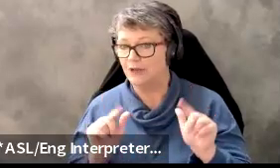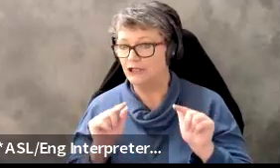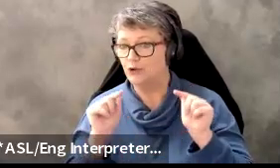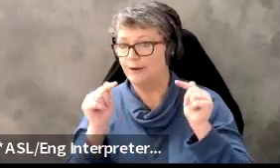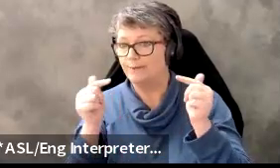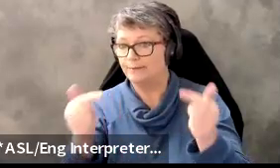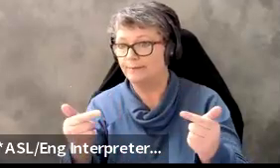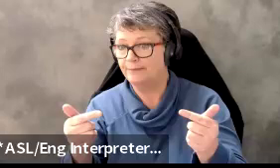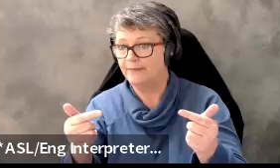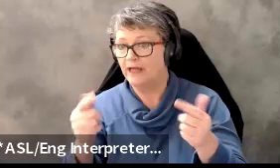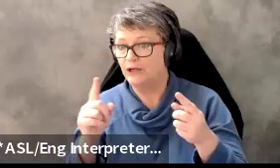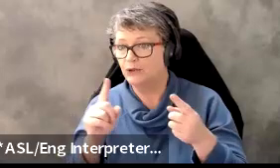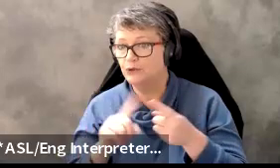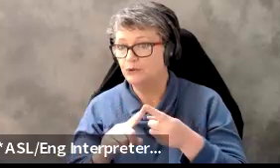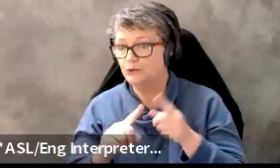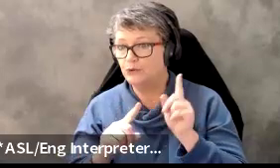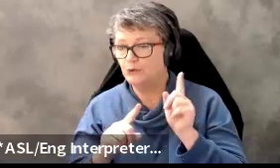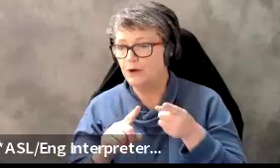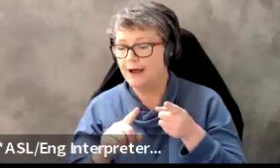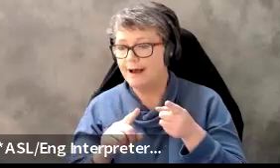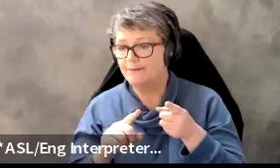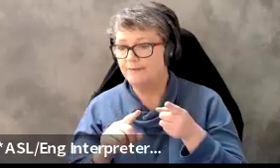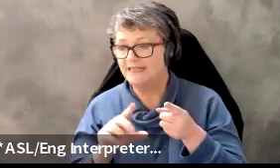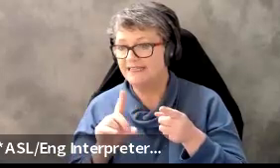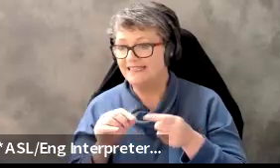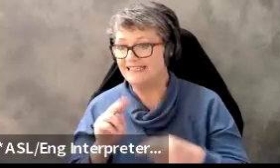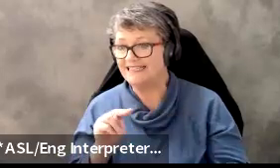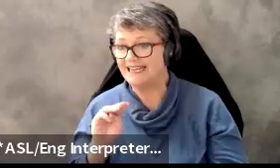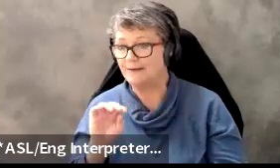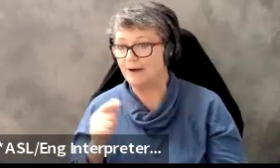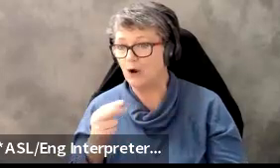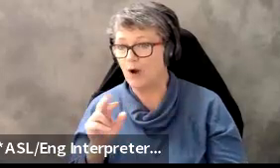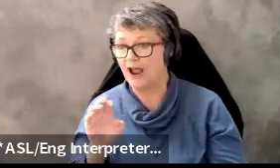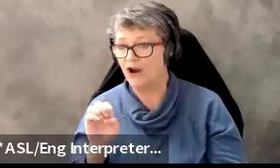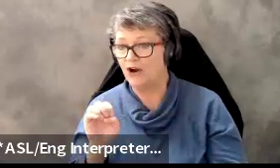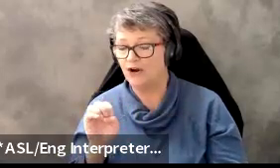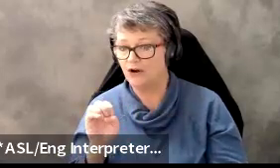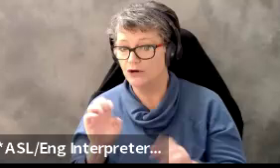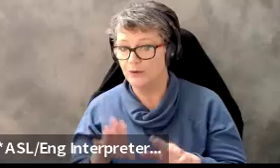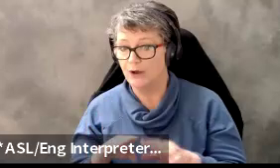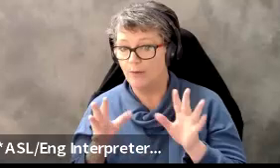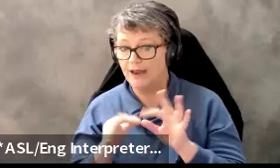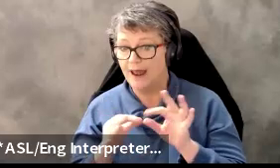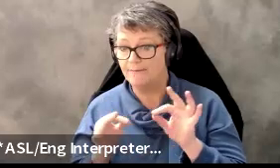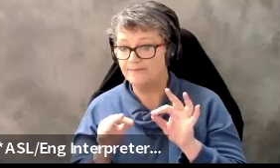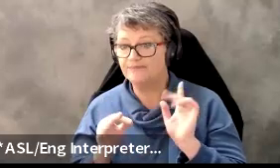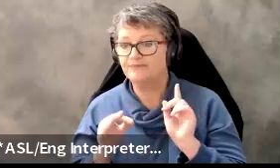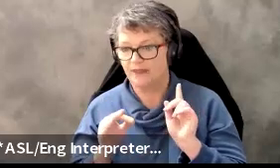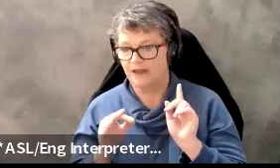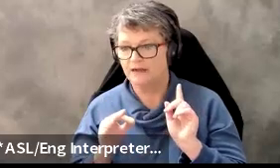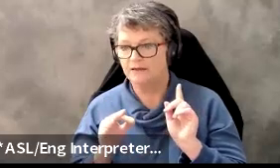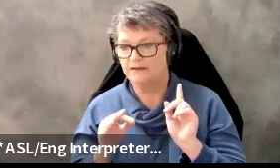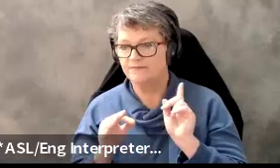back to, is it Dean McGuire now, or do we open it up? We,